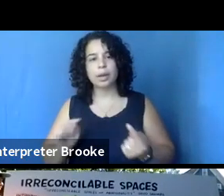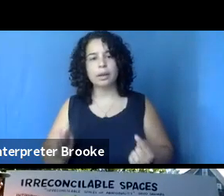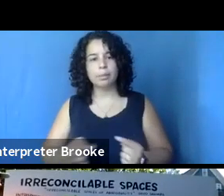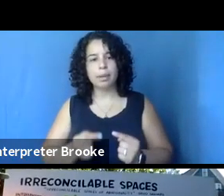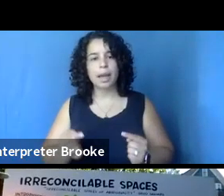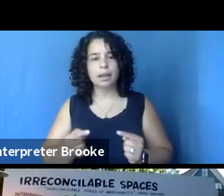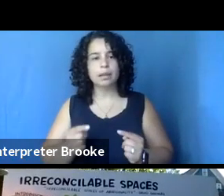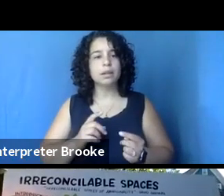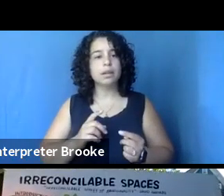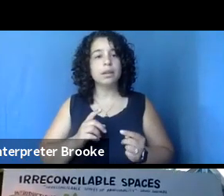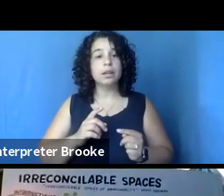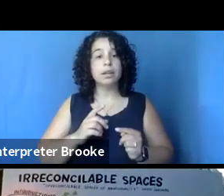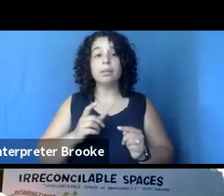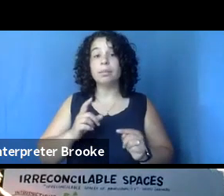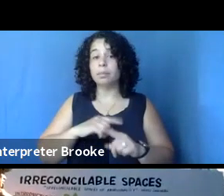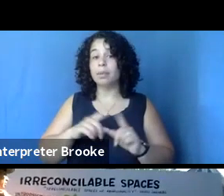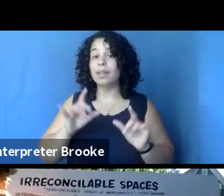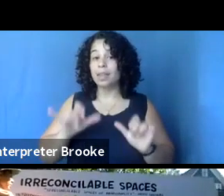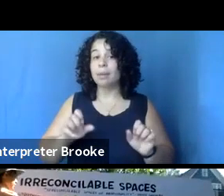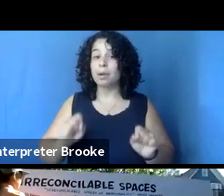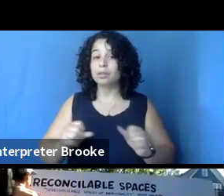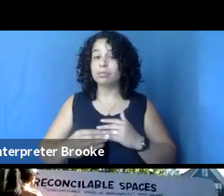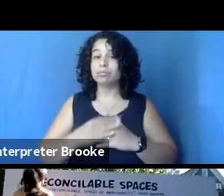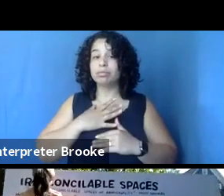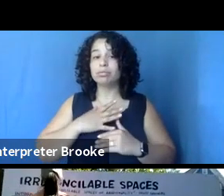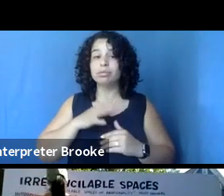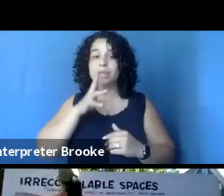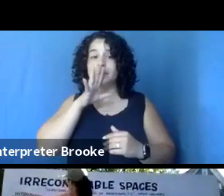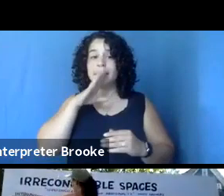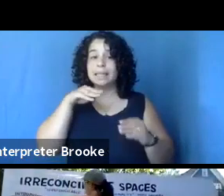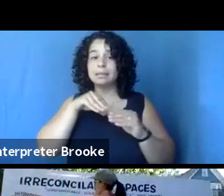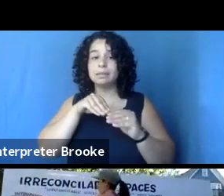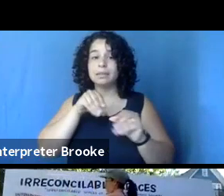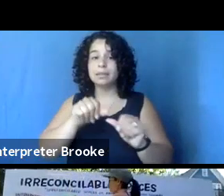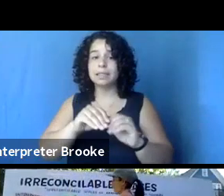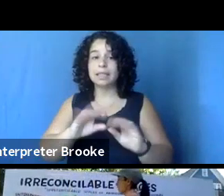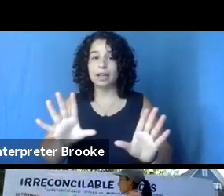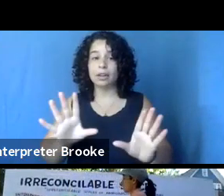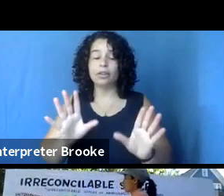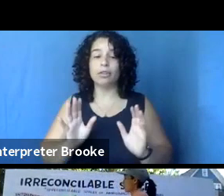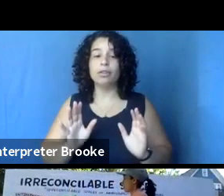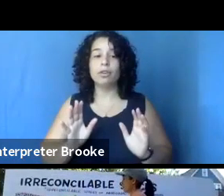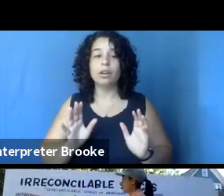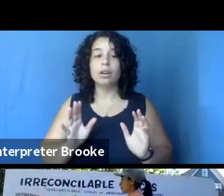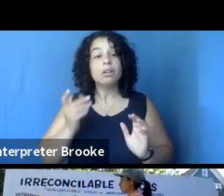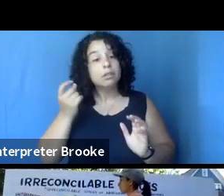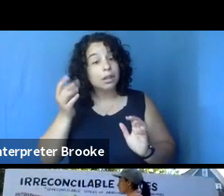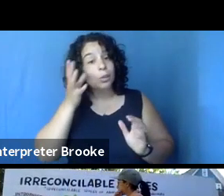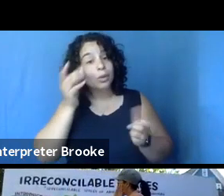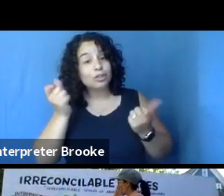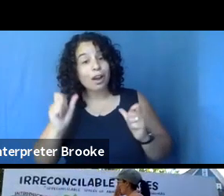my use of words. And usually that just means I still try to talk, but